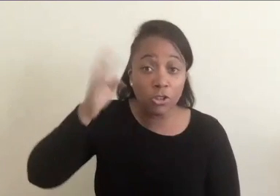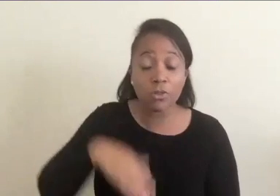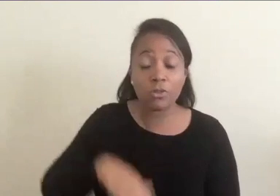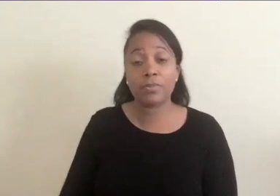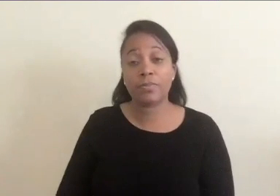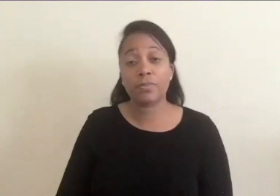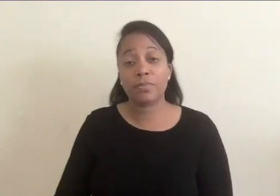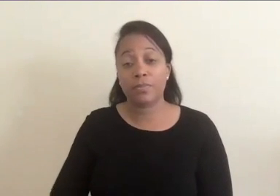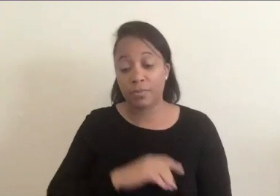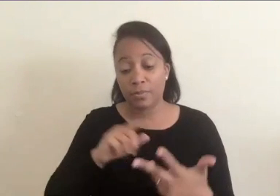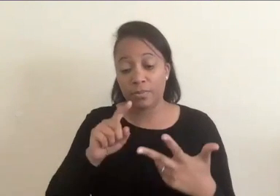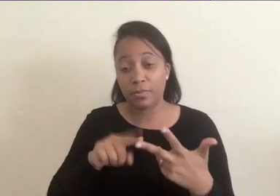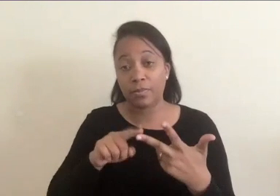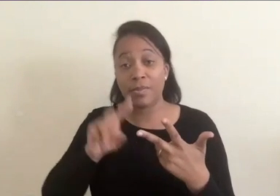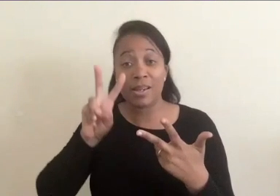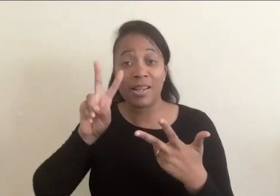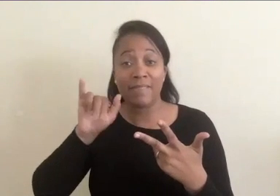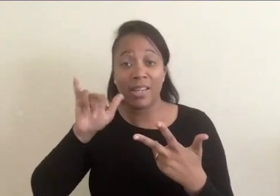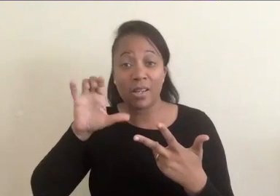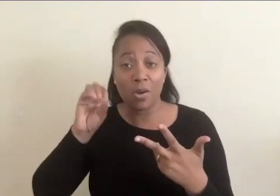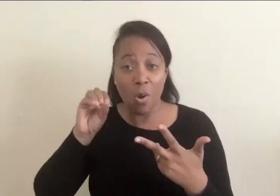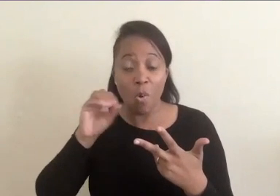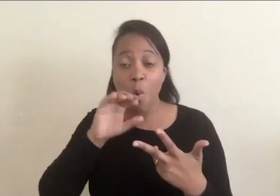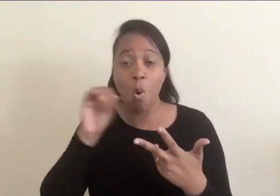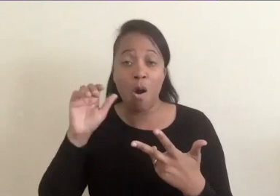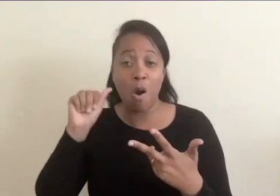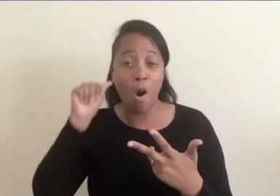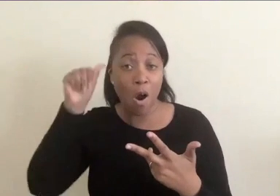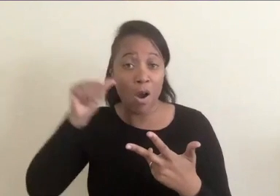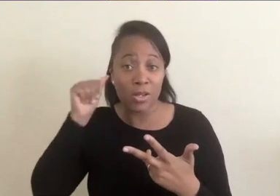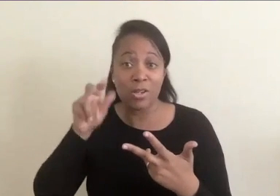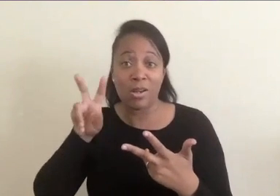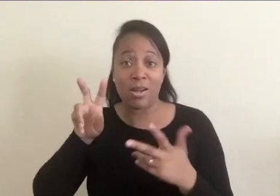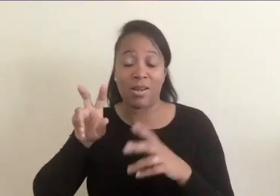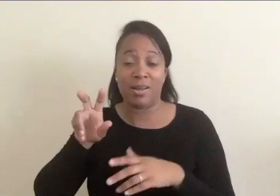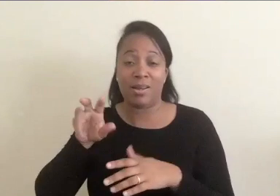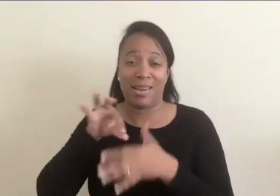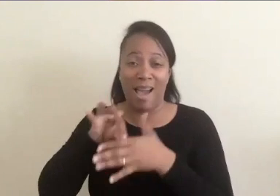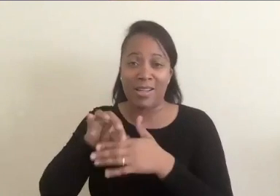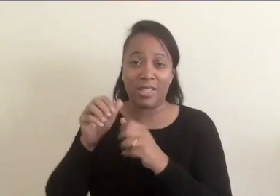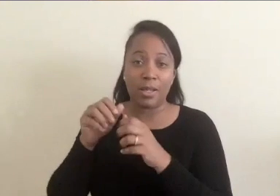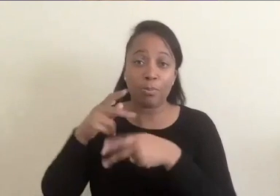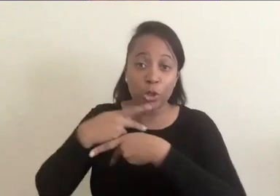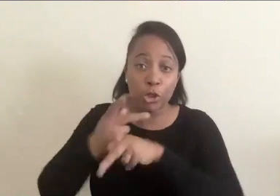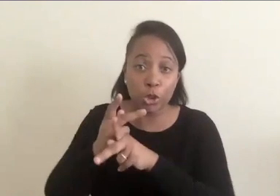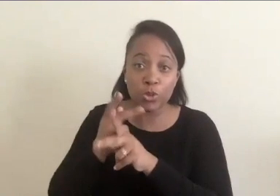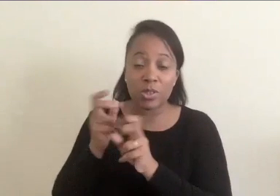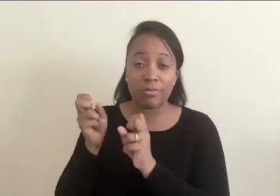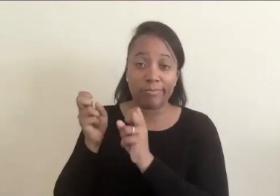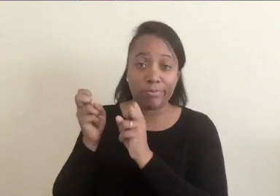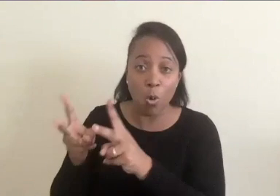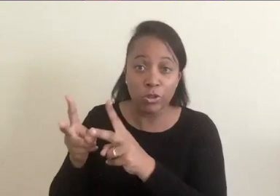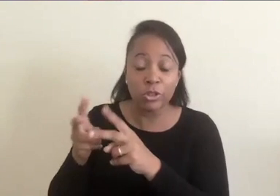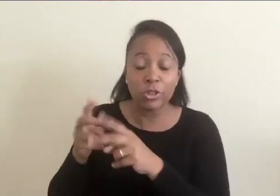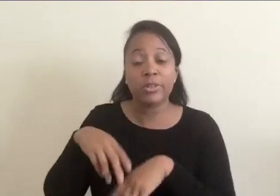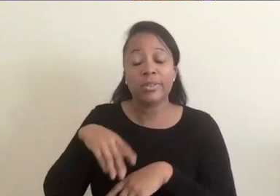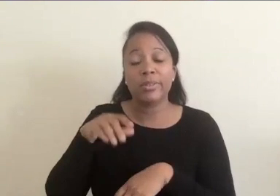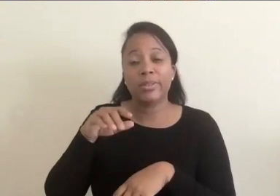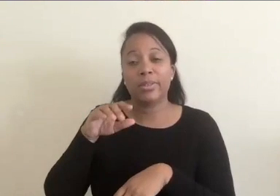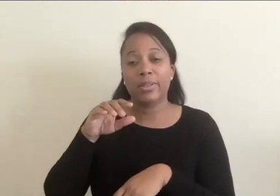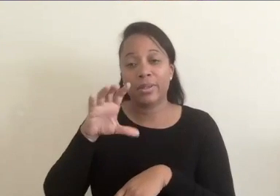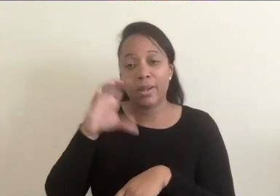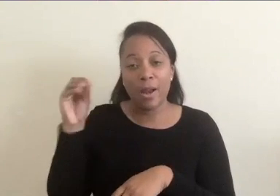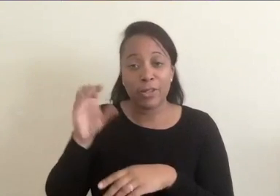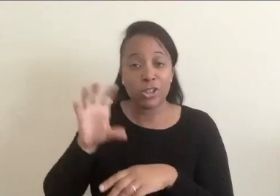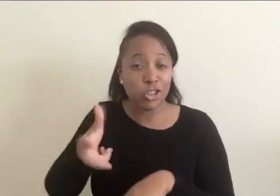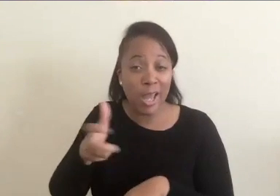presentations, video or audio content produced and posted on official channels like your company's website or your